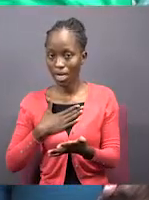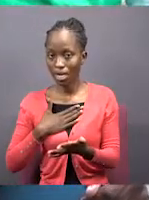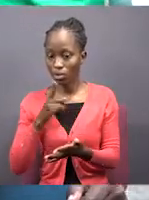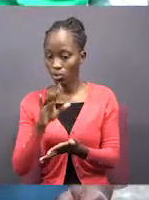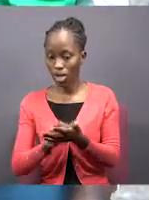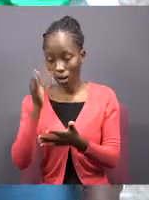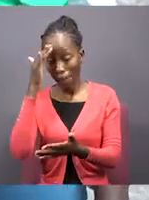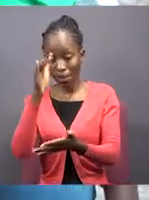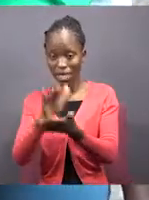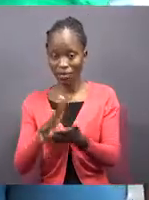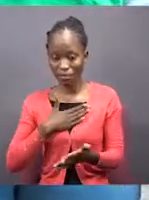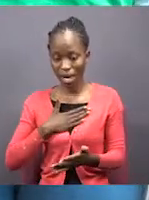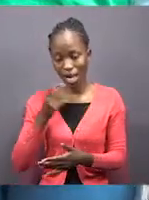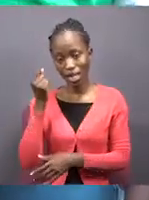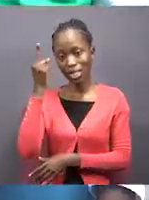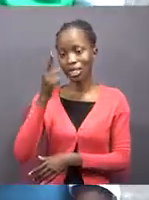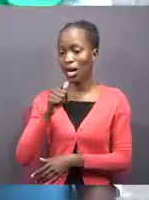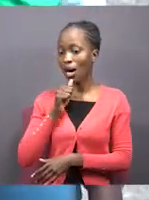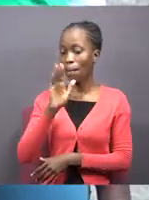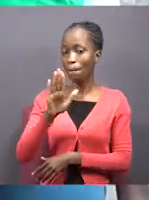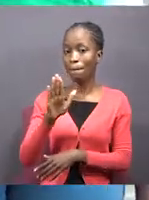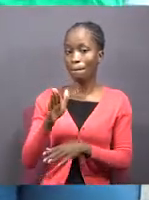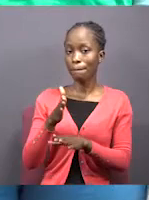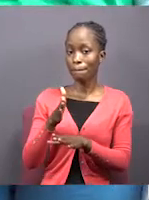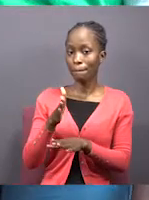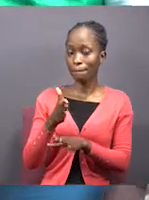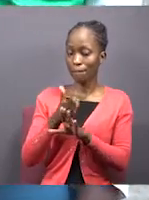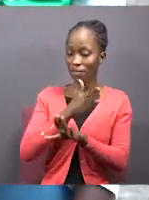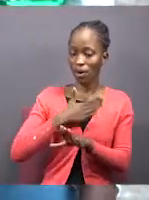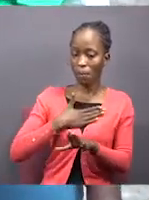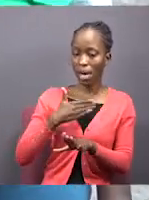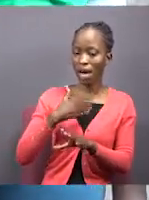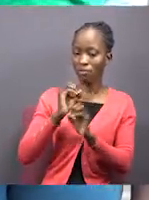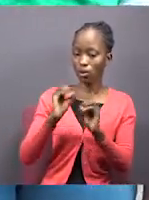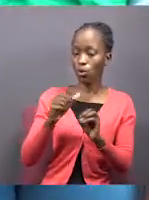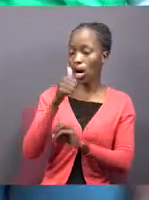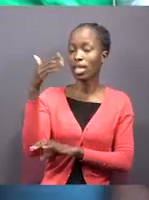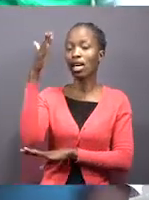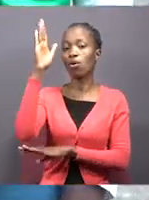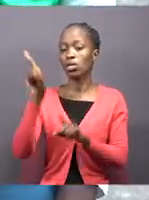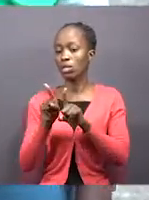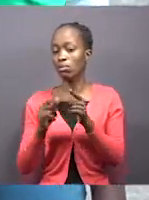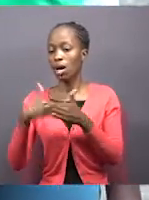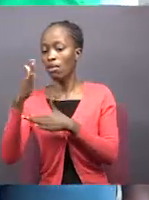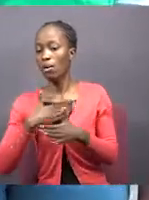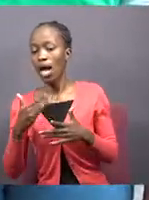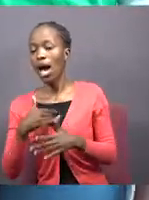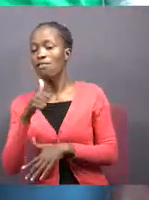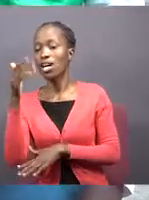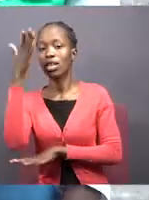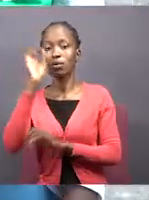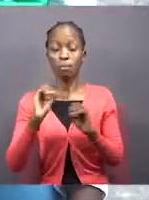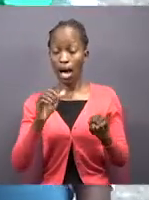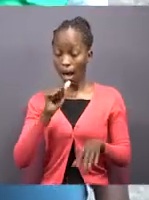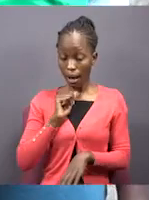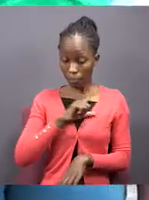me and understand that I am him. Before me no God was formed, nor will there be one after me. I am the Lord, and